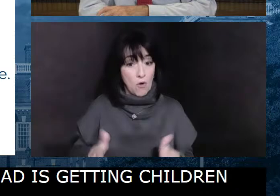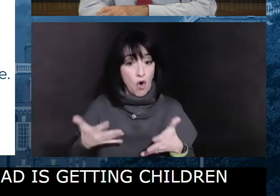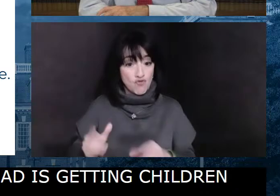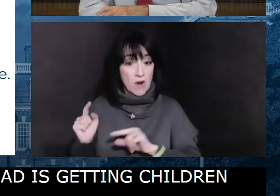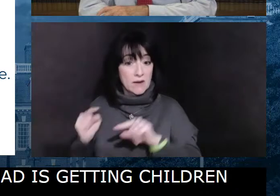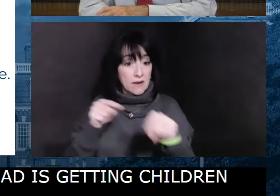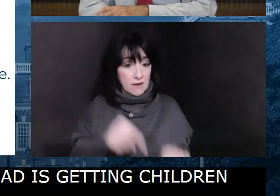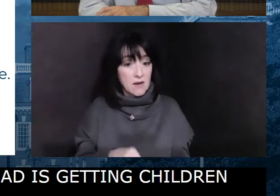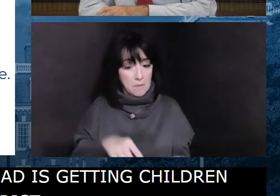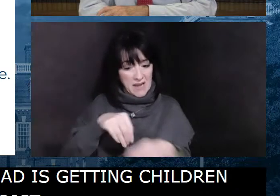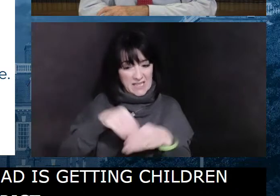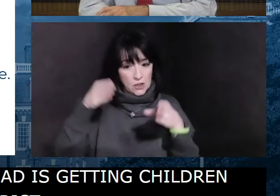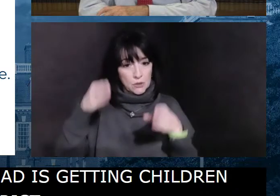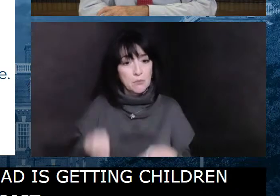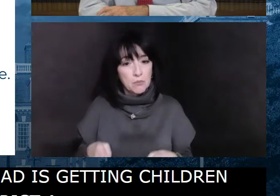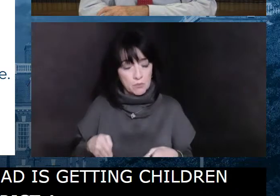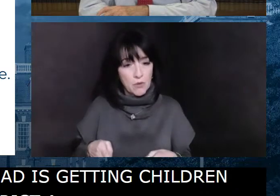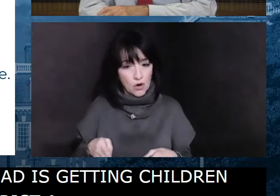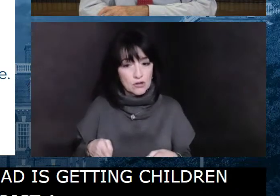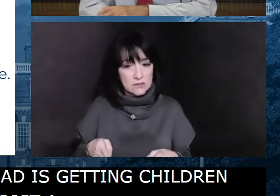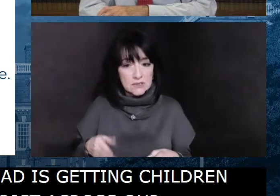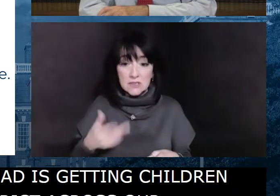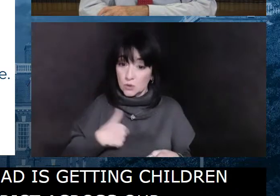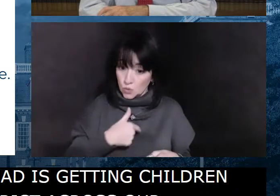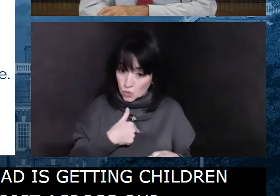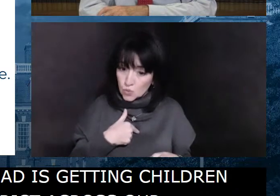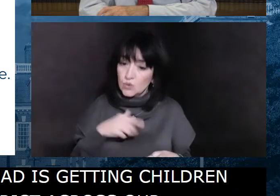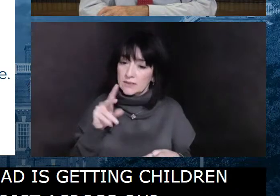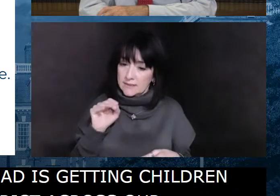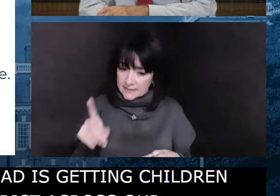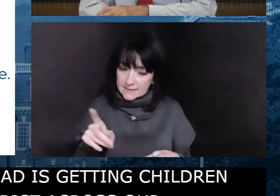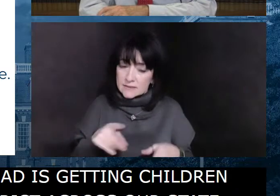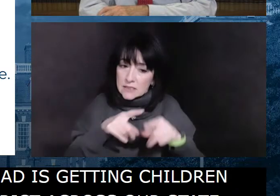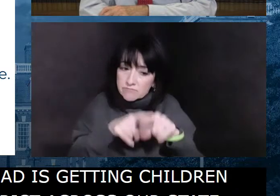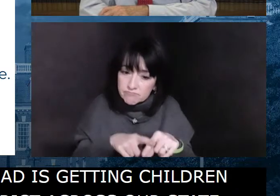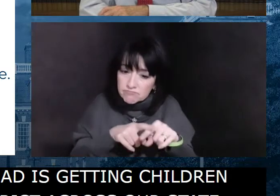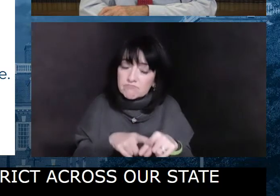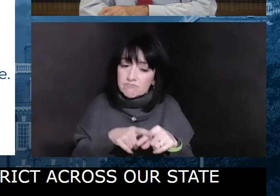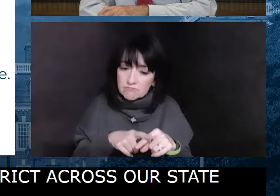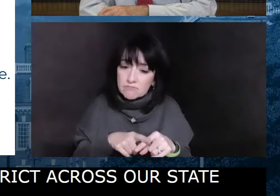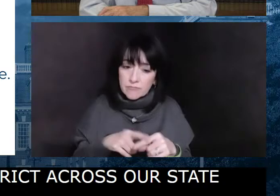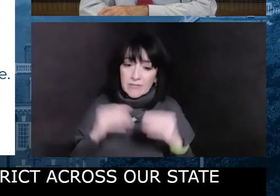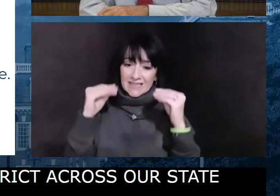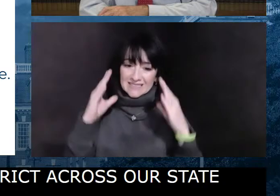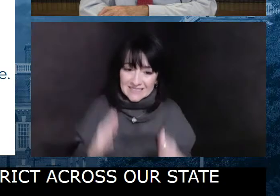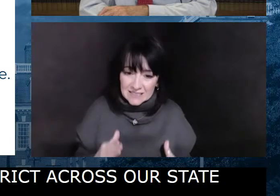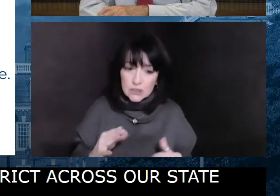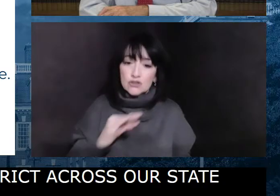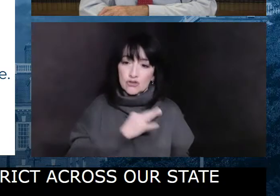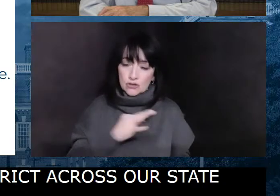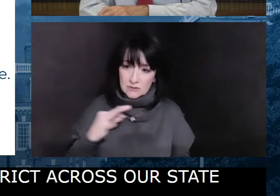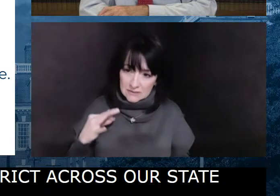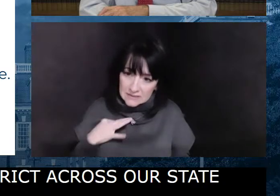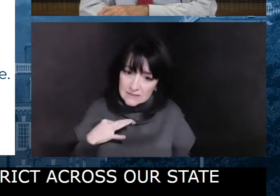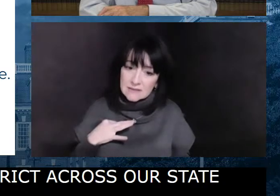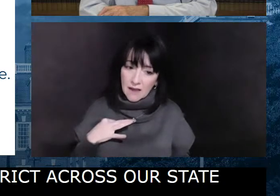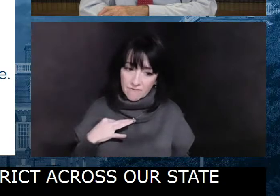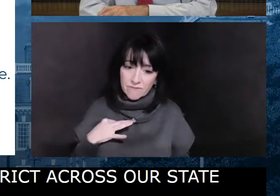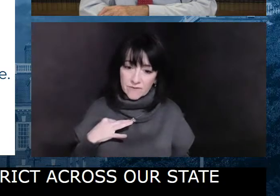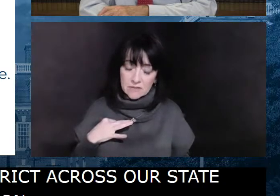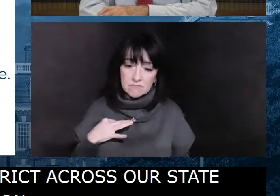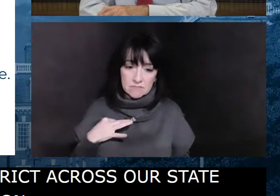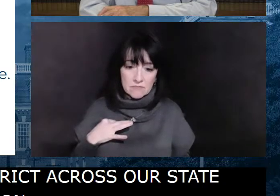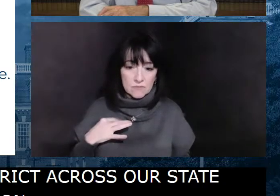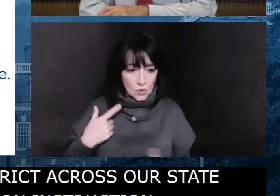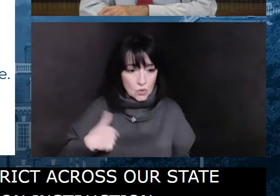did lean into that, working with the schools and the school districts and the teachers and the staff with the break